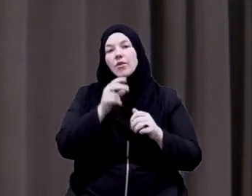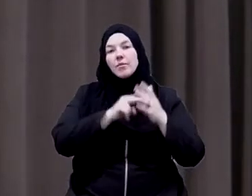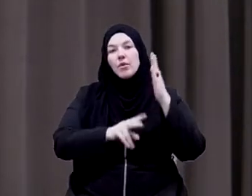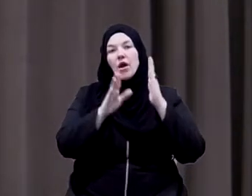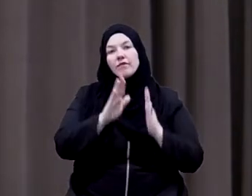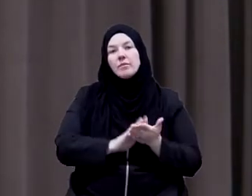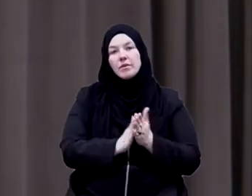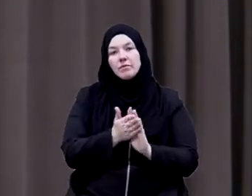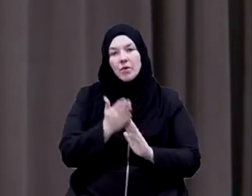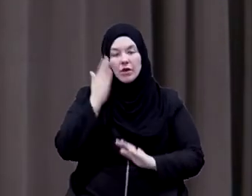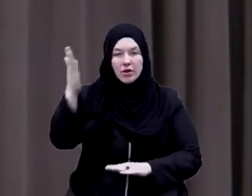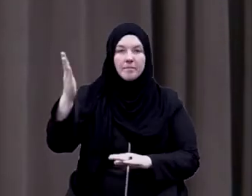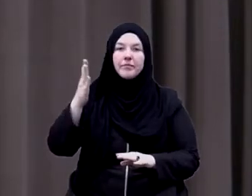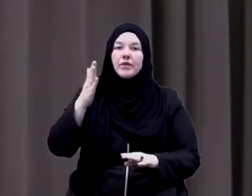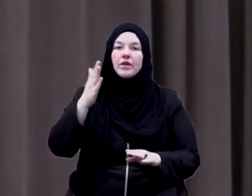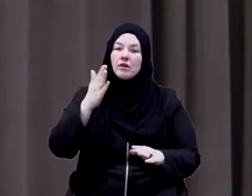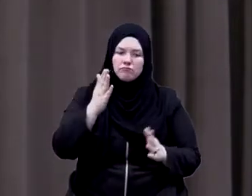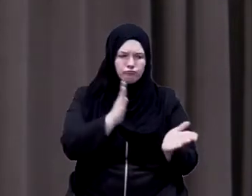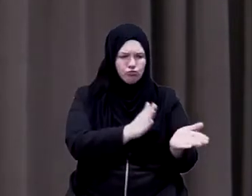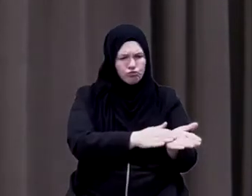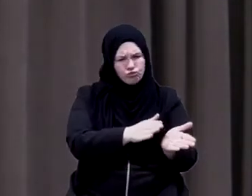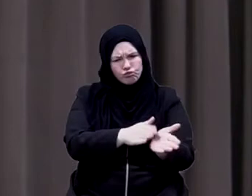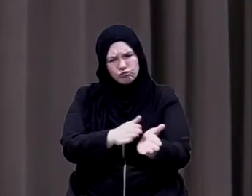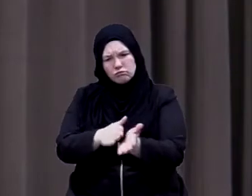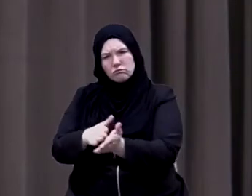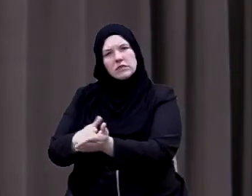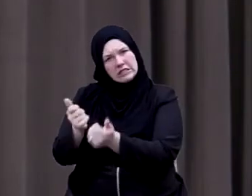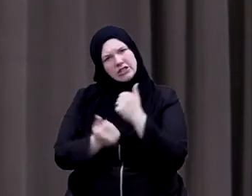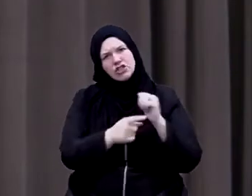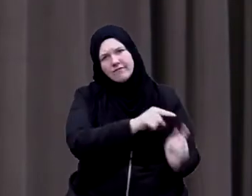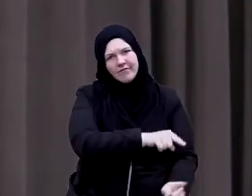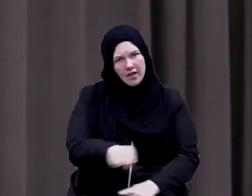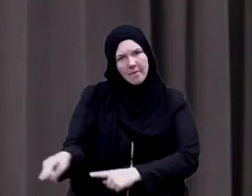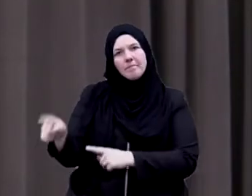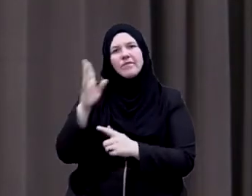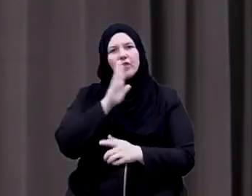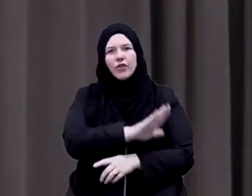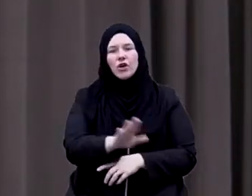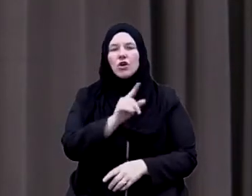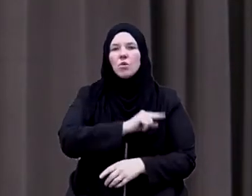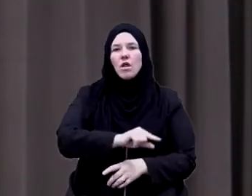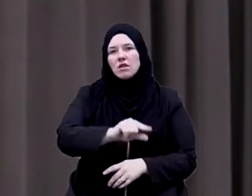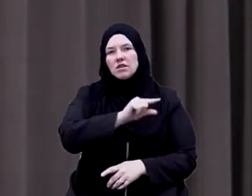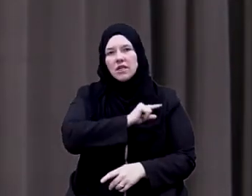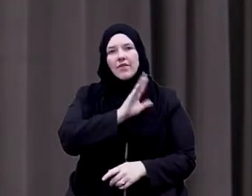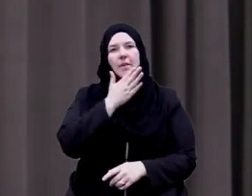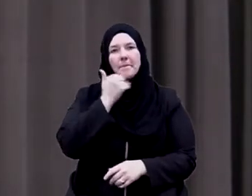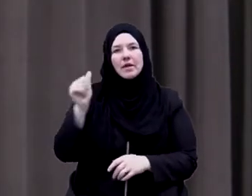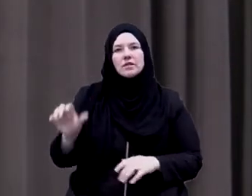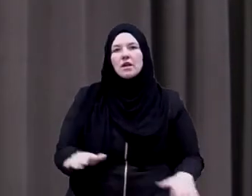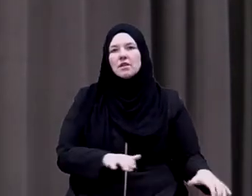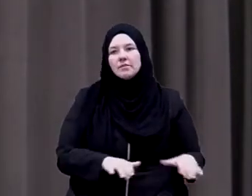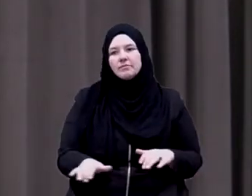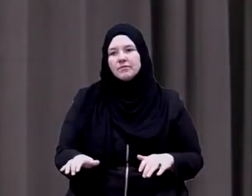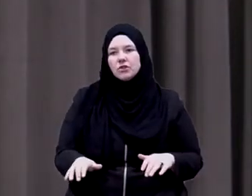sallallahu alaihi wasallam commended each one of them for the qualities they were best at.